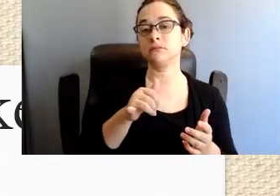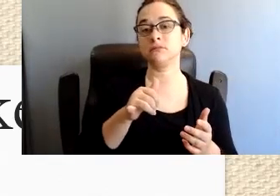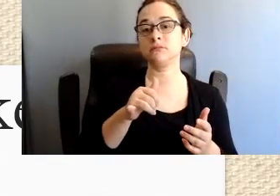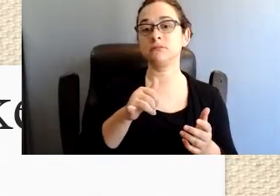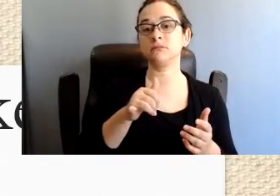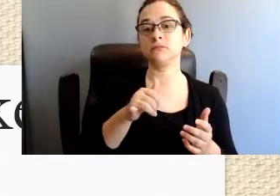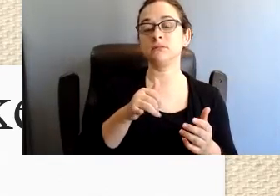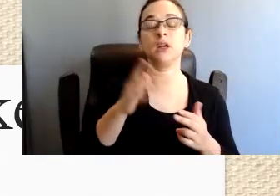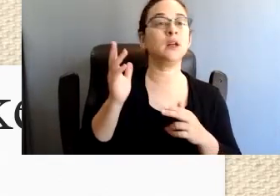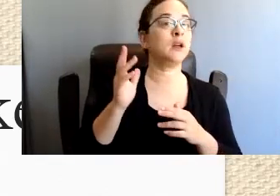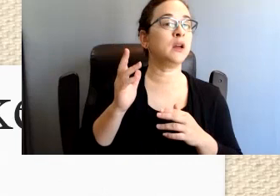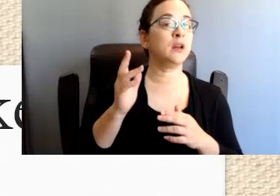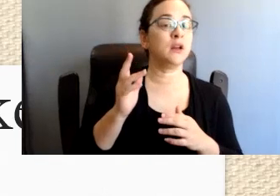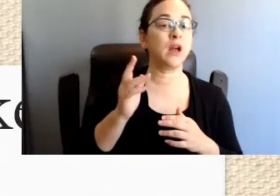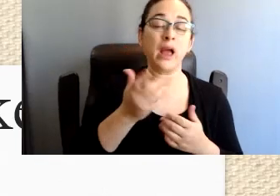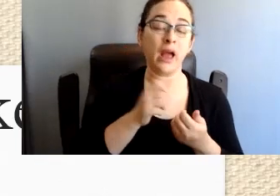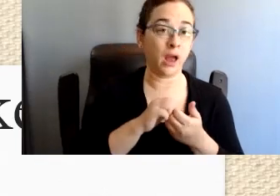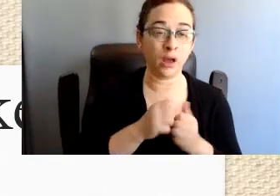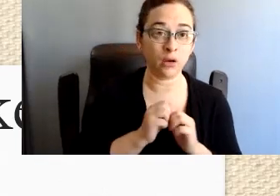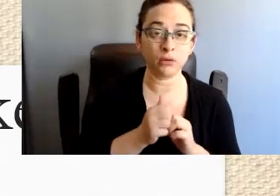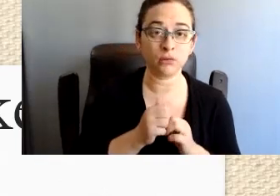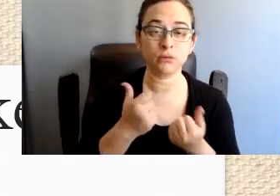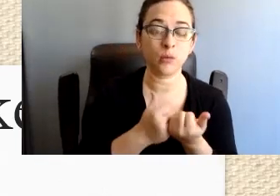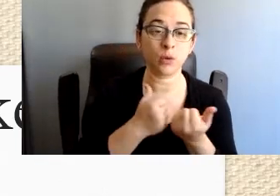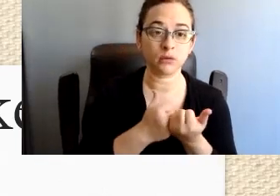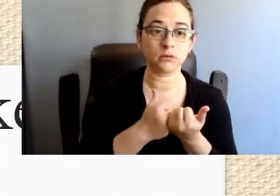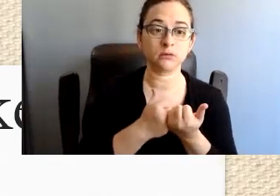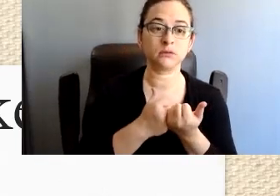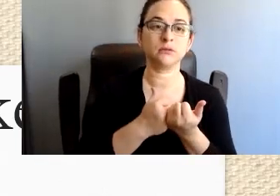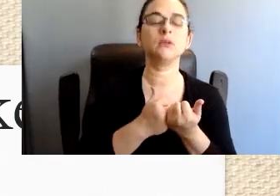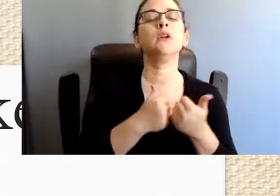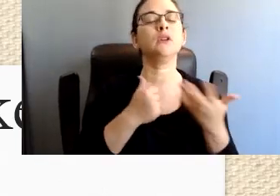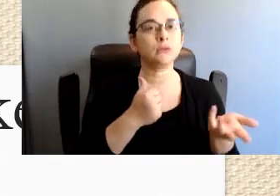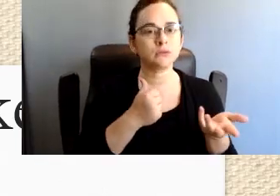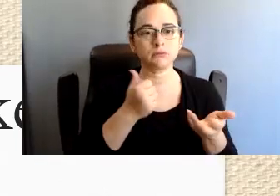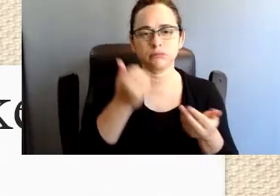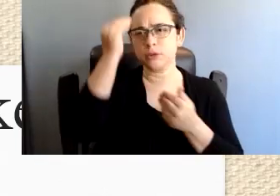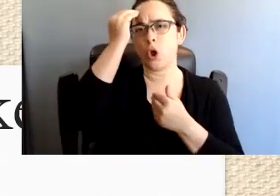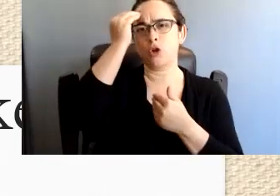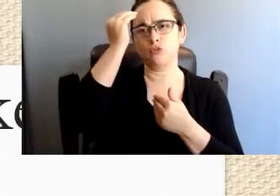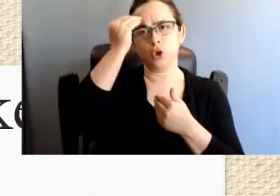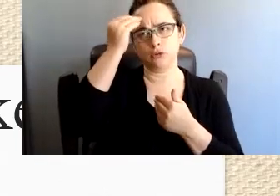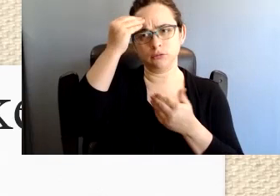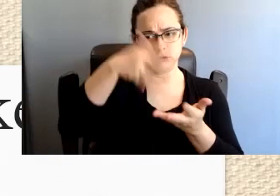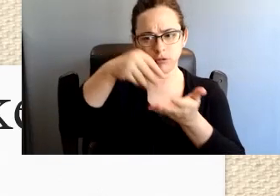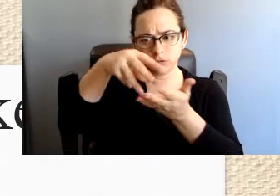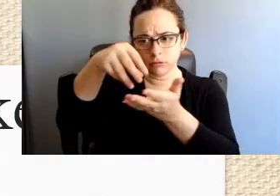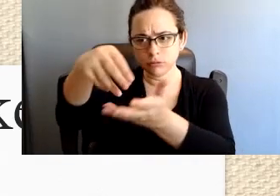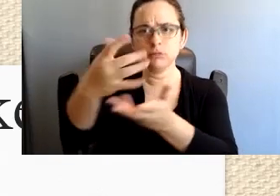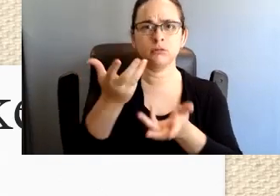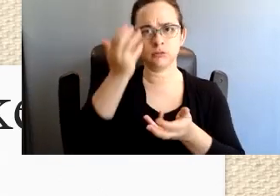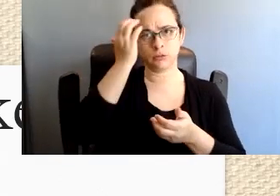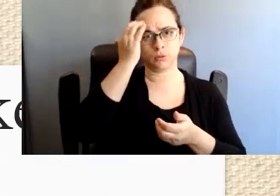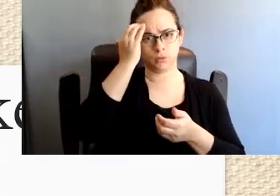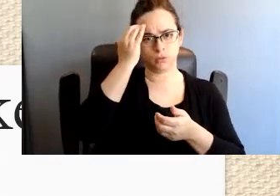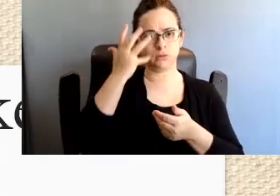any legislations that is support for them and get out on board for all those as well. And a good way to learn as